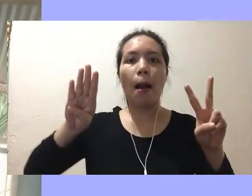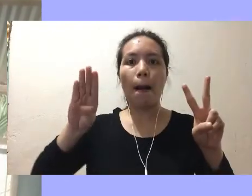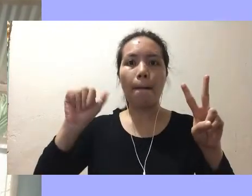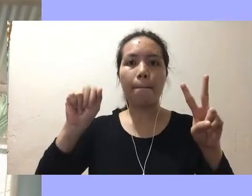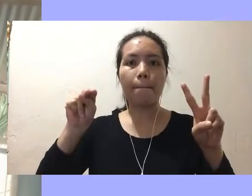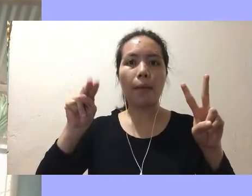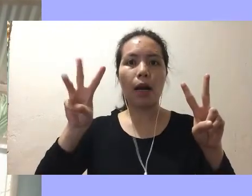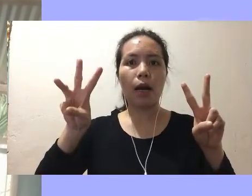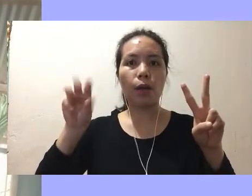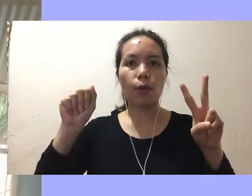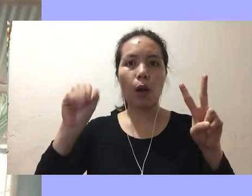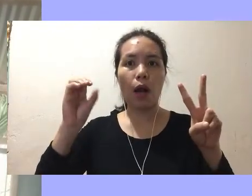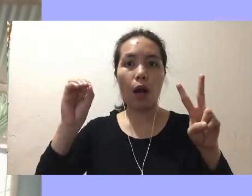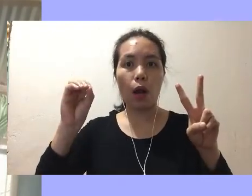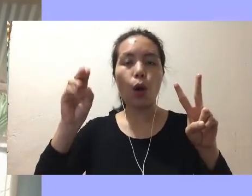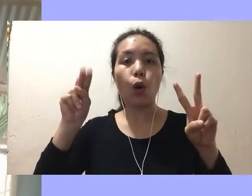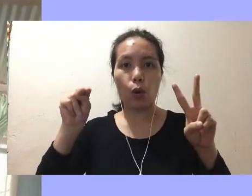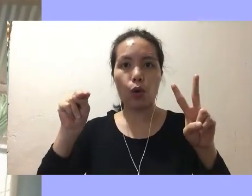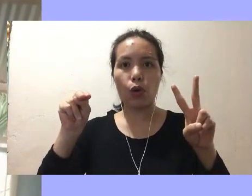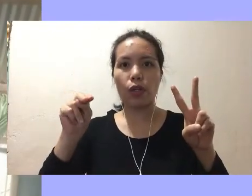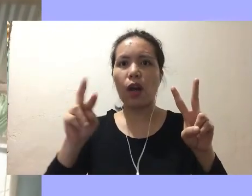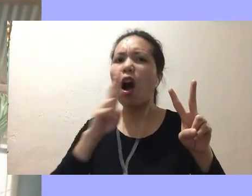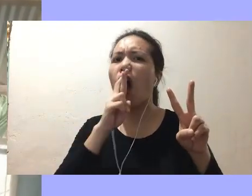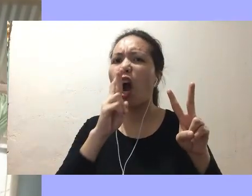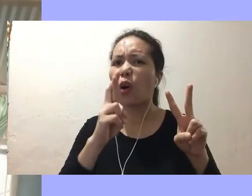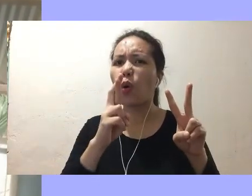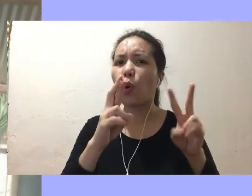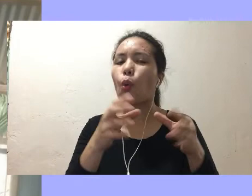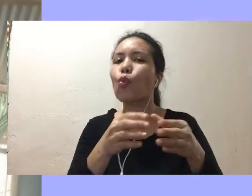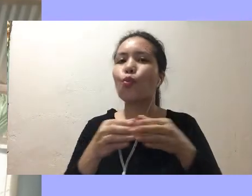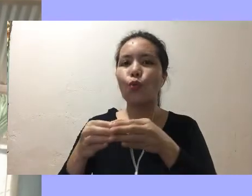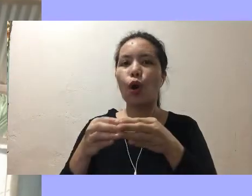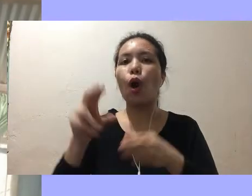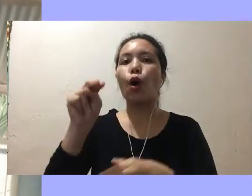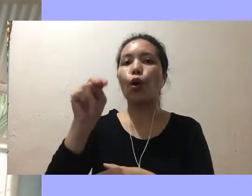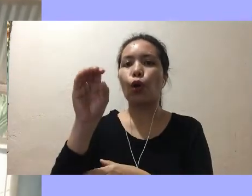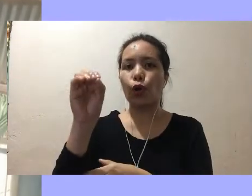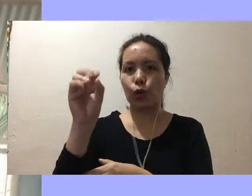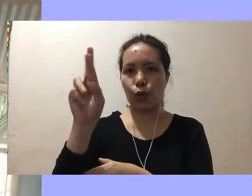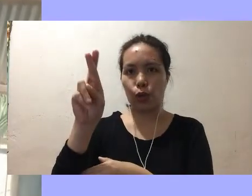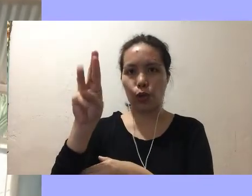language. These are the standard or the norms.